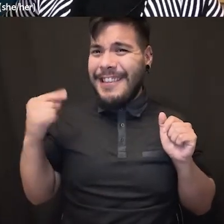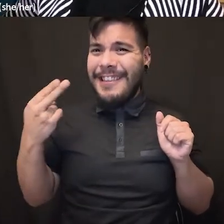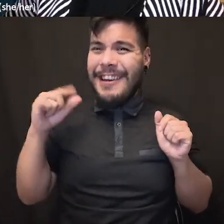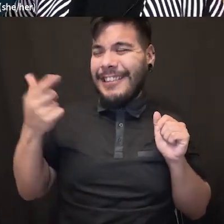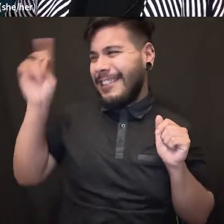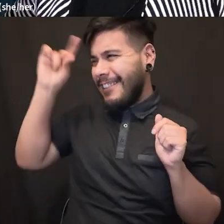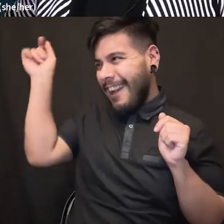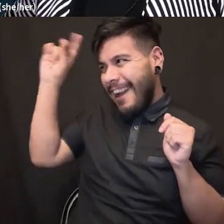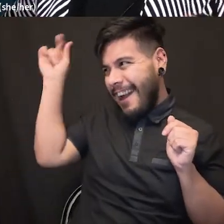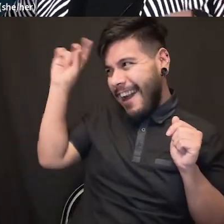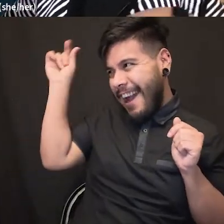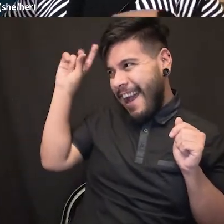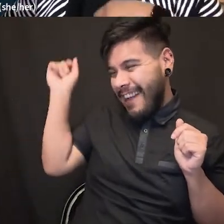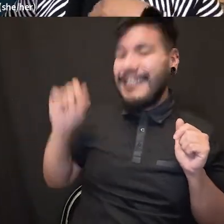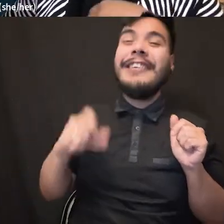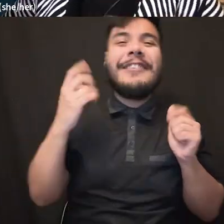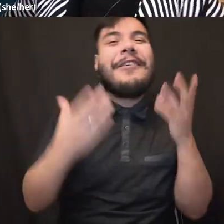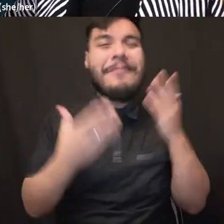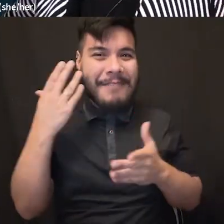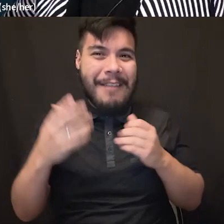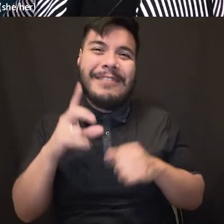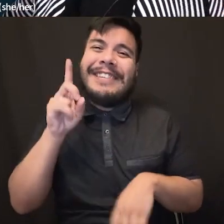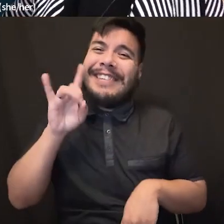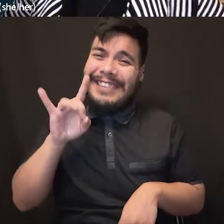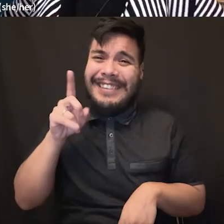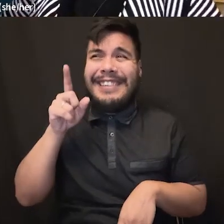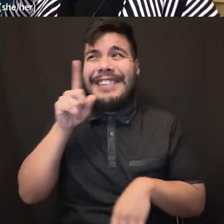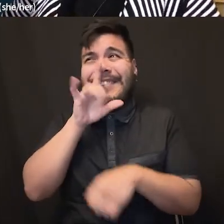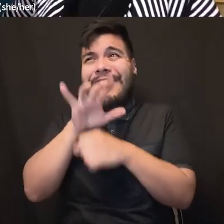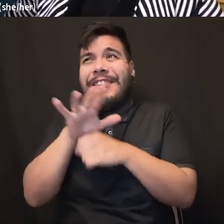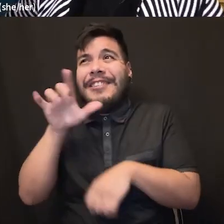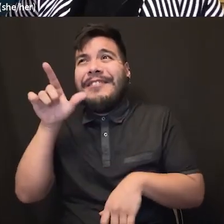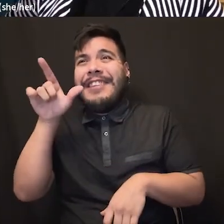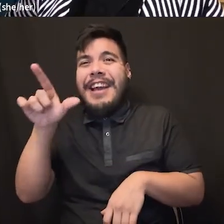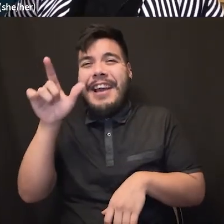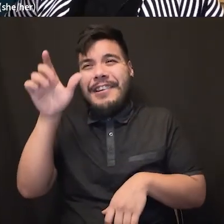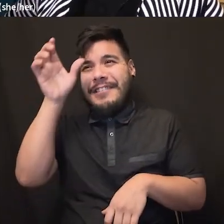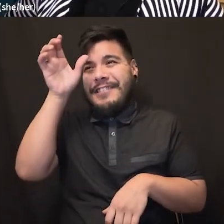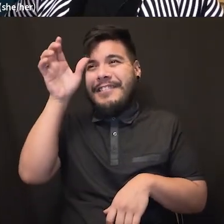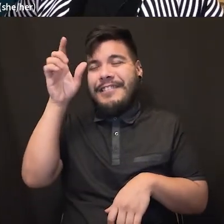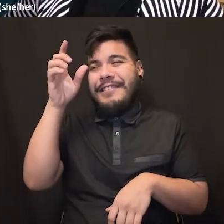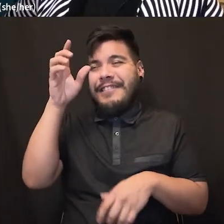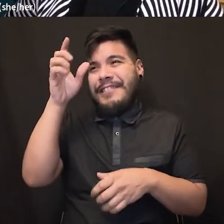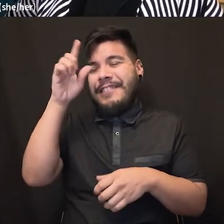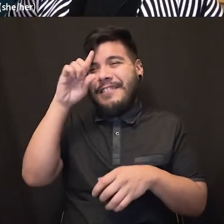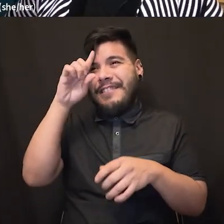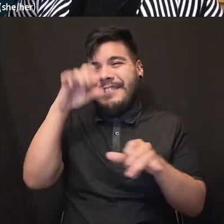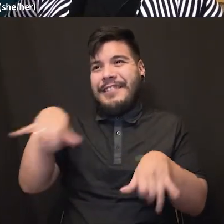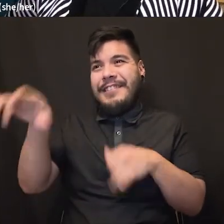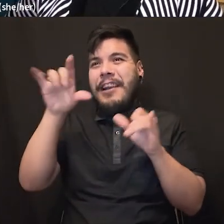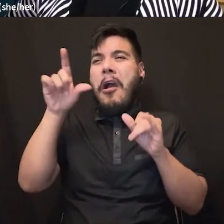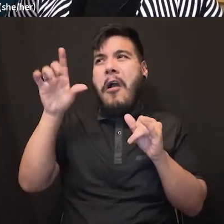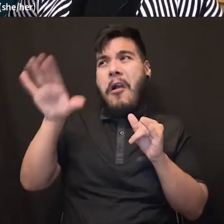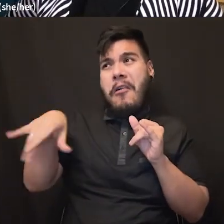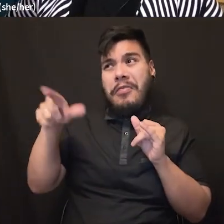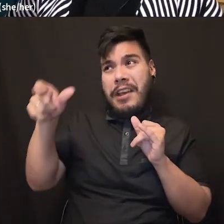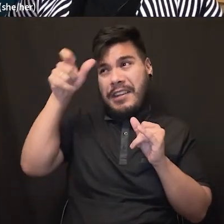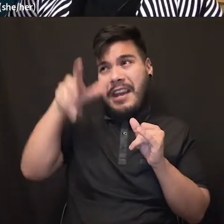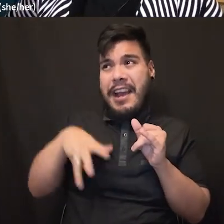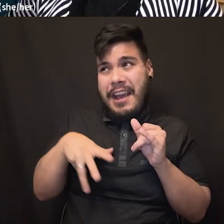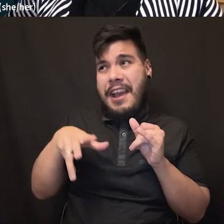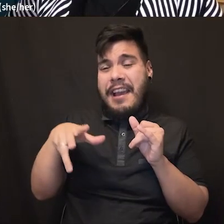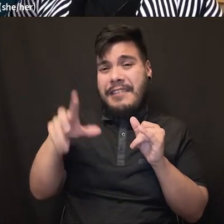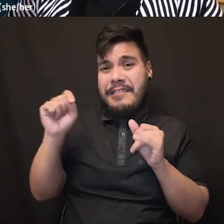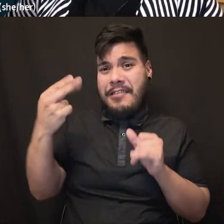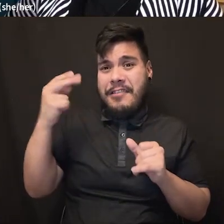of did, like, probably affirm the idea that, like, oh my God, it's so funny that this guy's, like, a guy this size is wearing a thong.